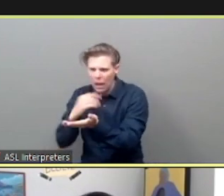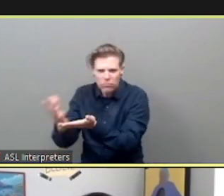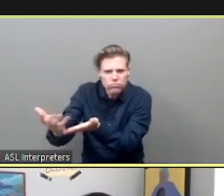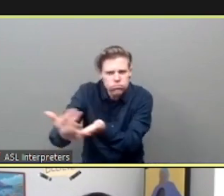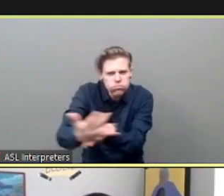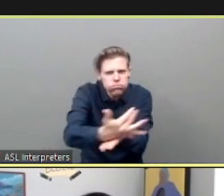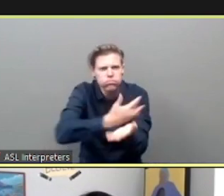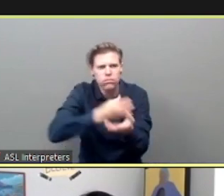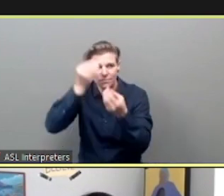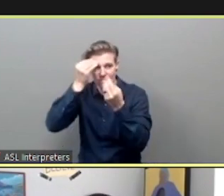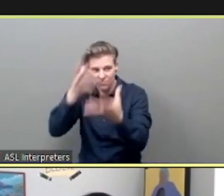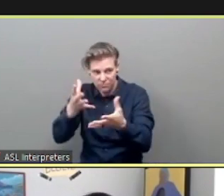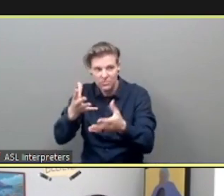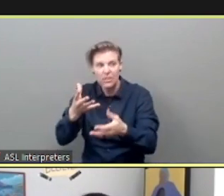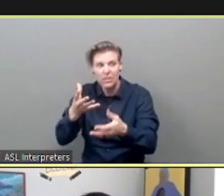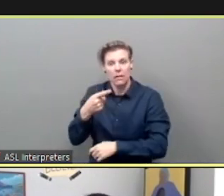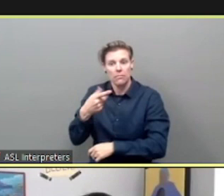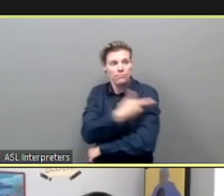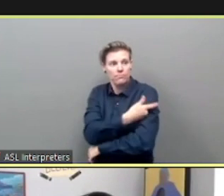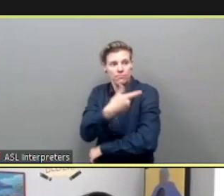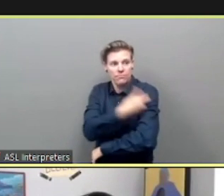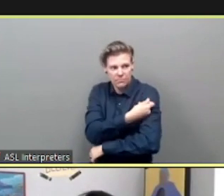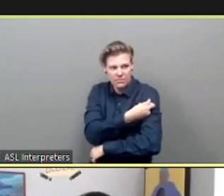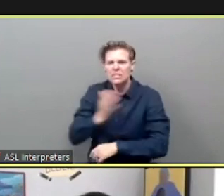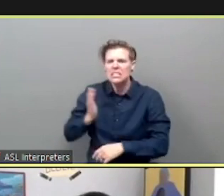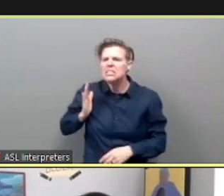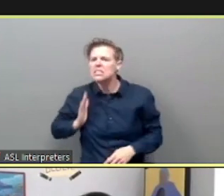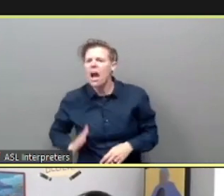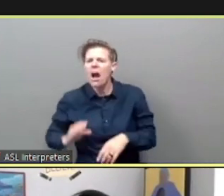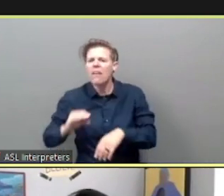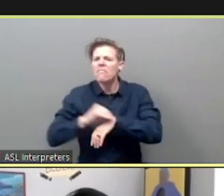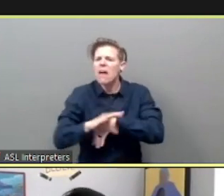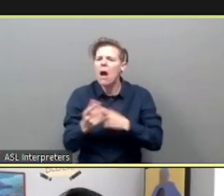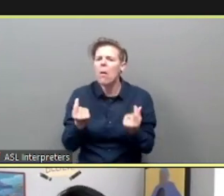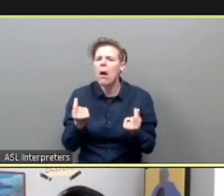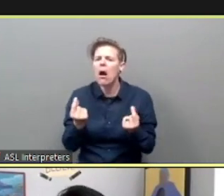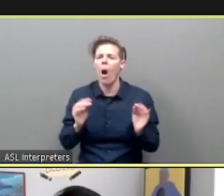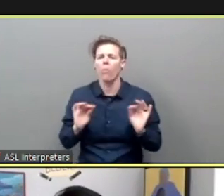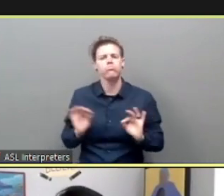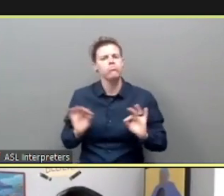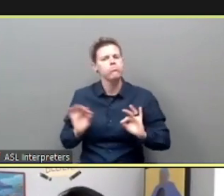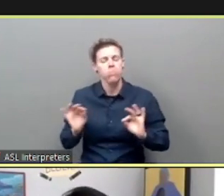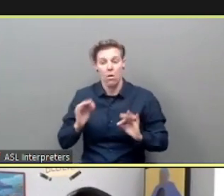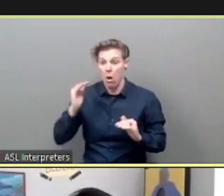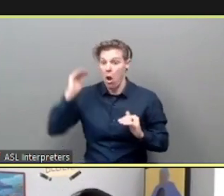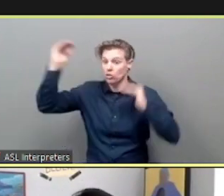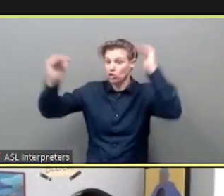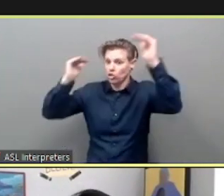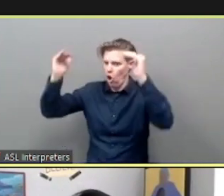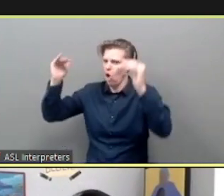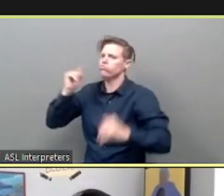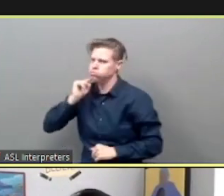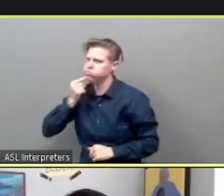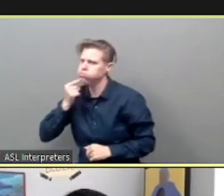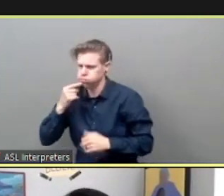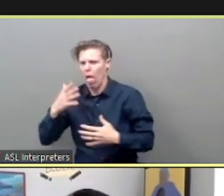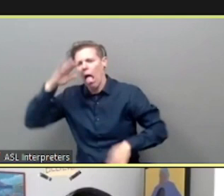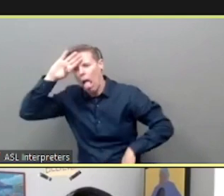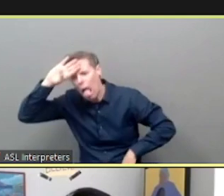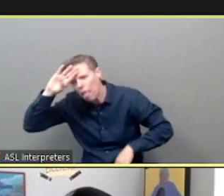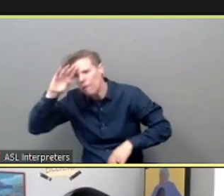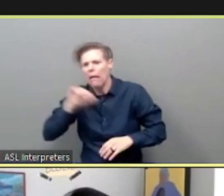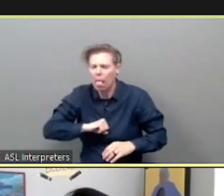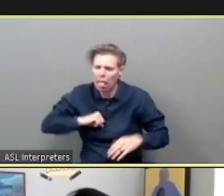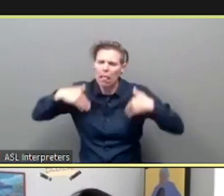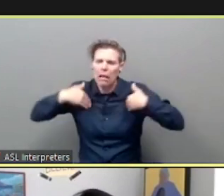to 11-year-olds are milder than in older children. So these are the common side effects that kids get, and it just shows that